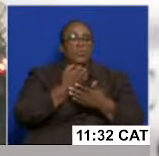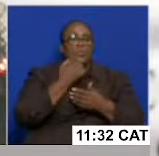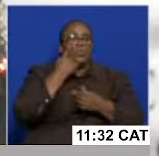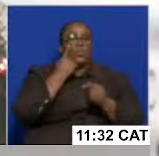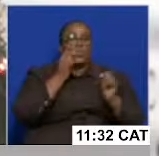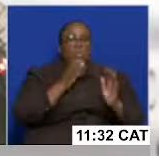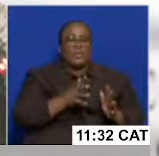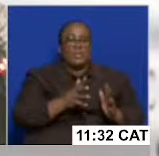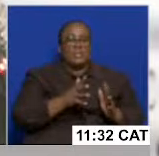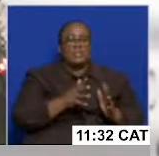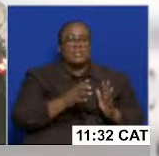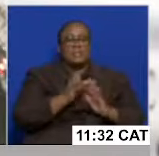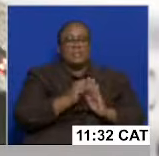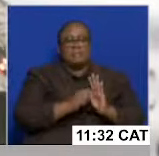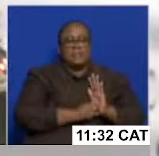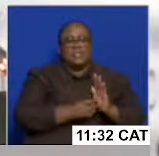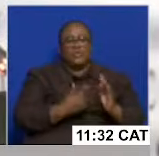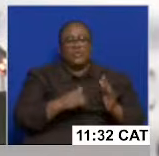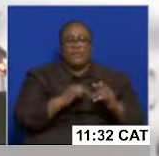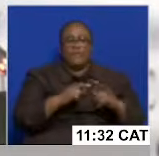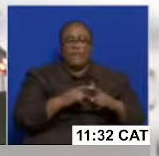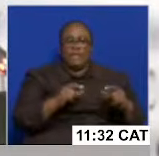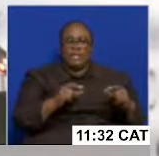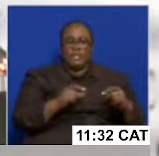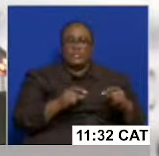please start from paragraph 15.